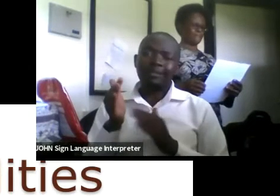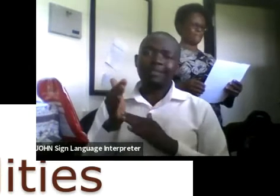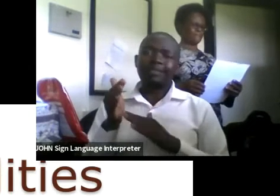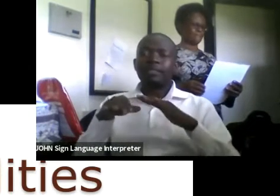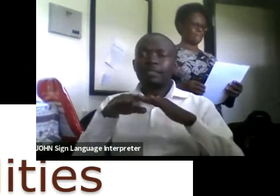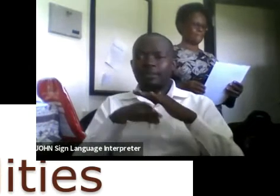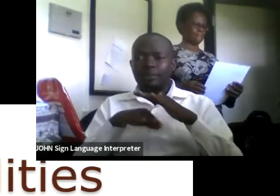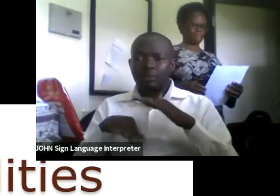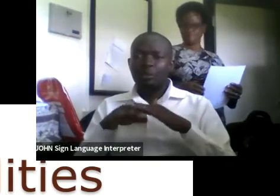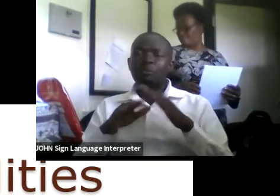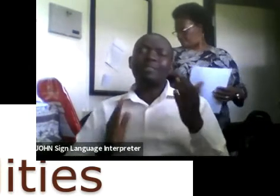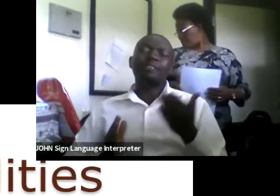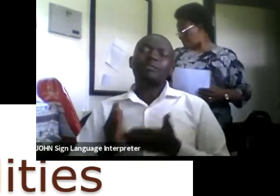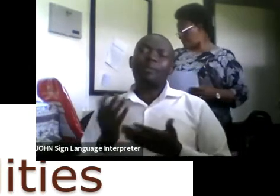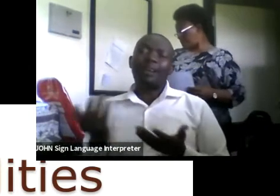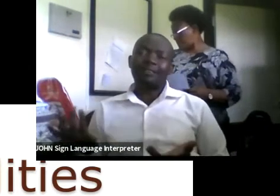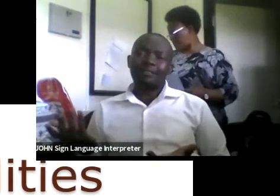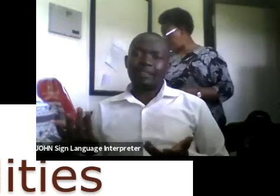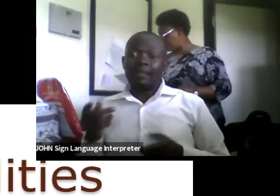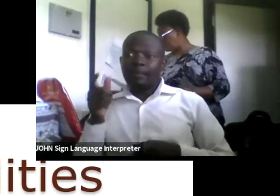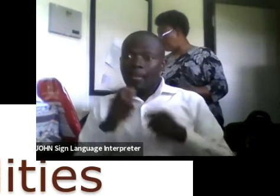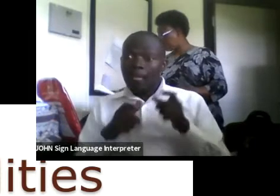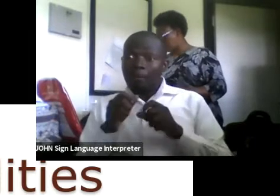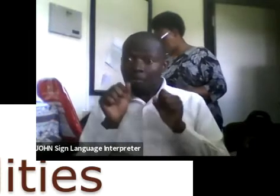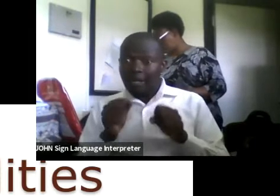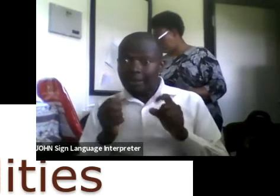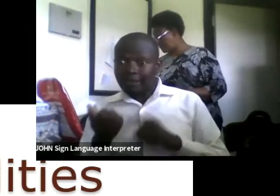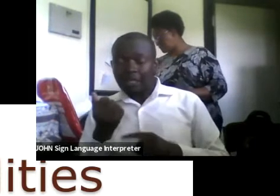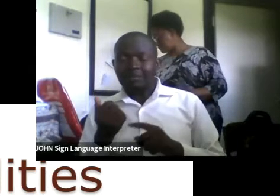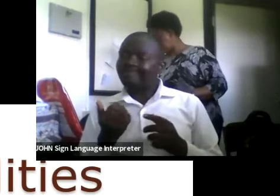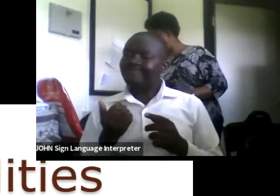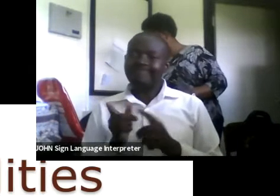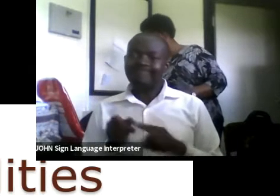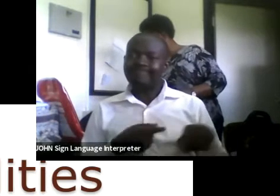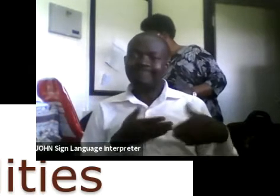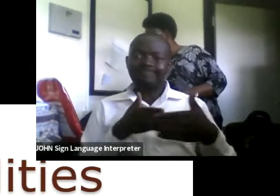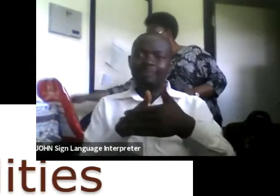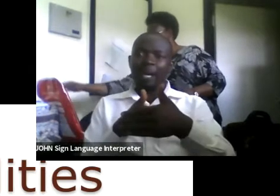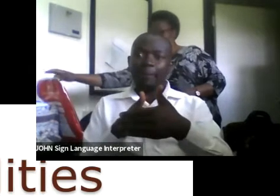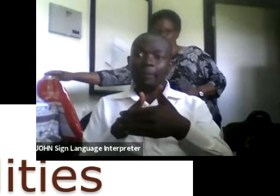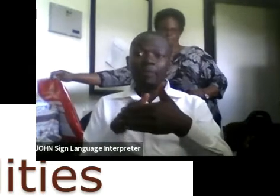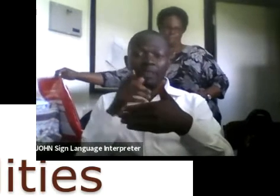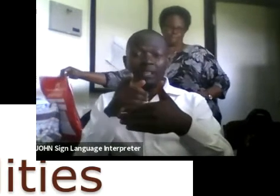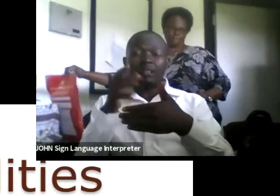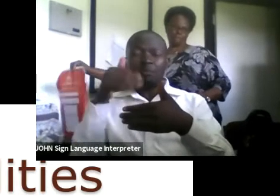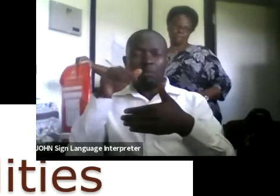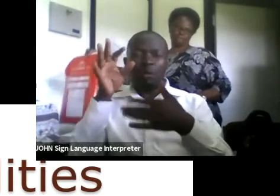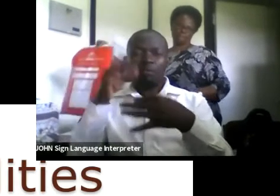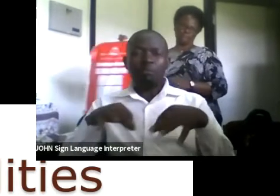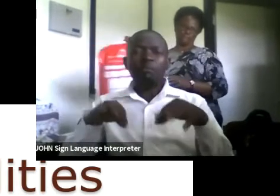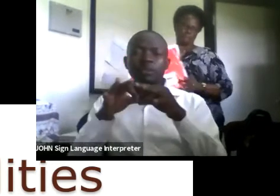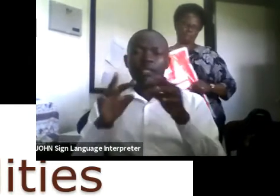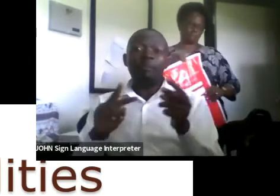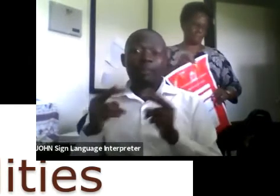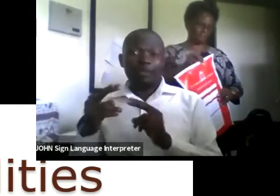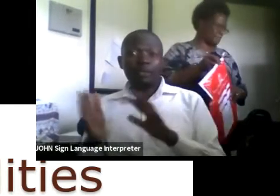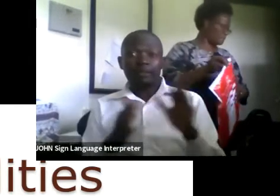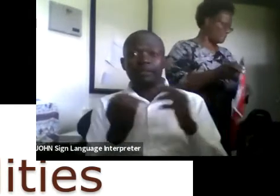rights what people are supposed to get. So that is the most important aspect of it. Next slide,